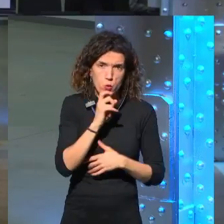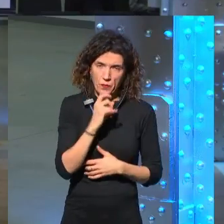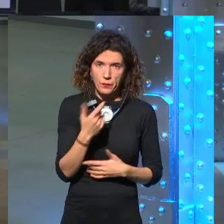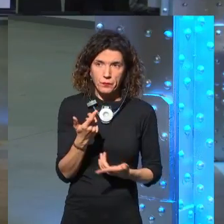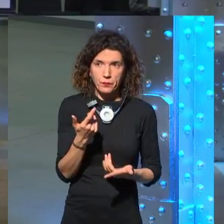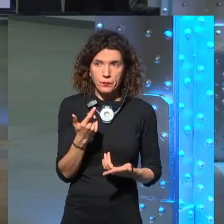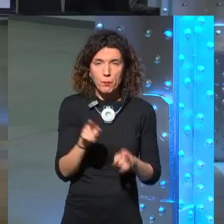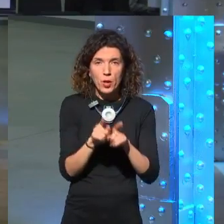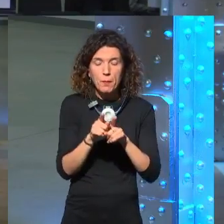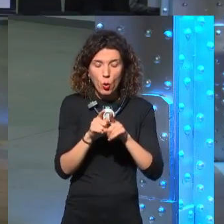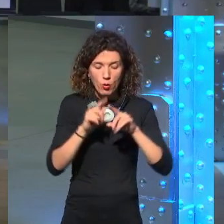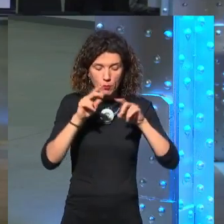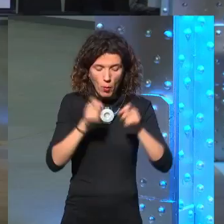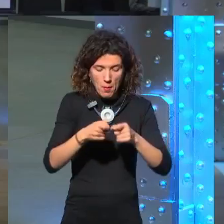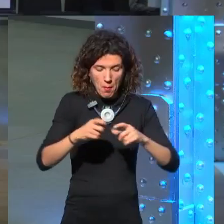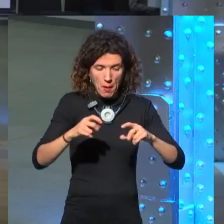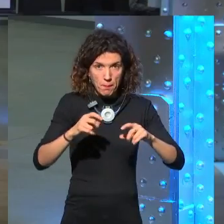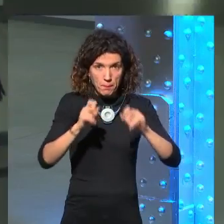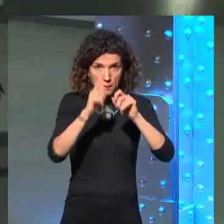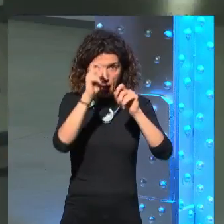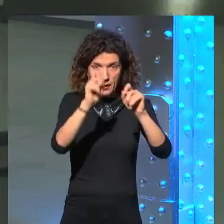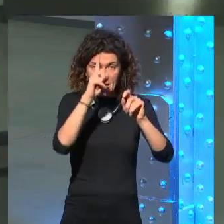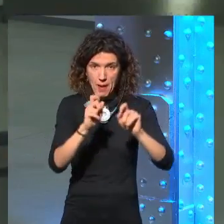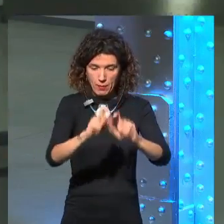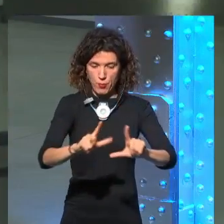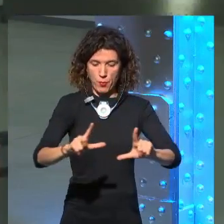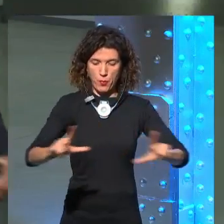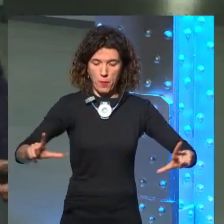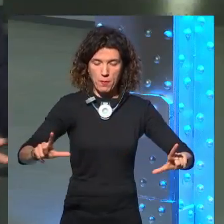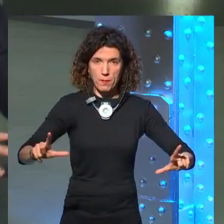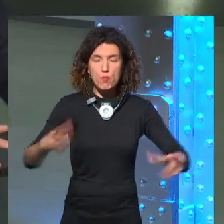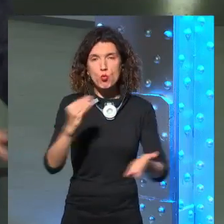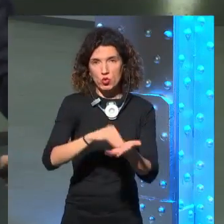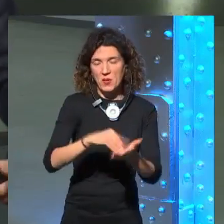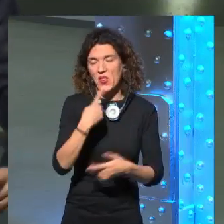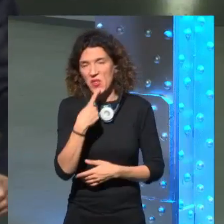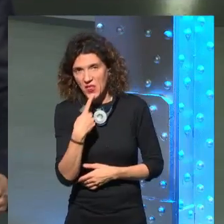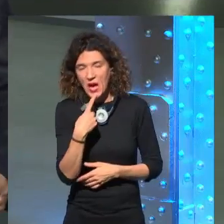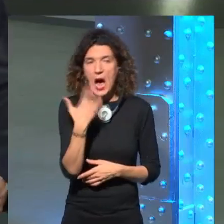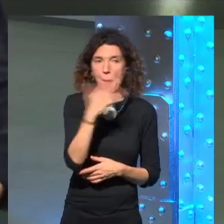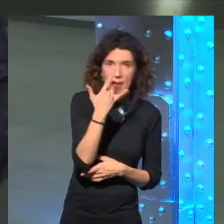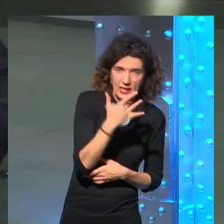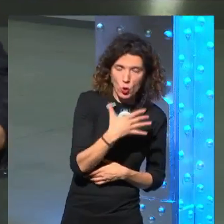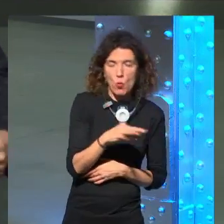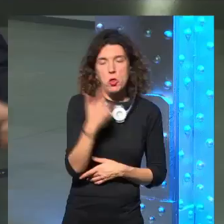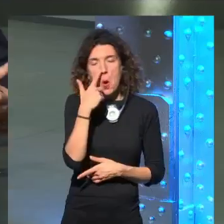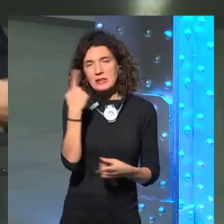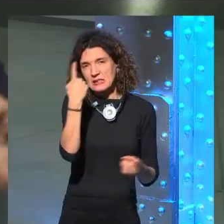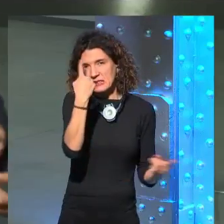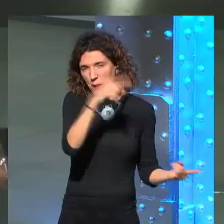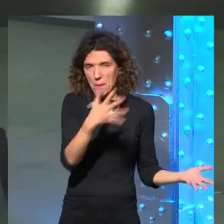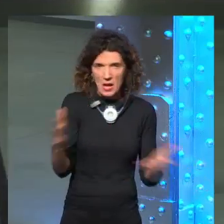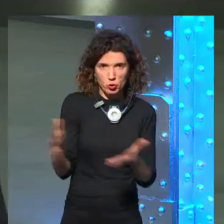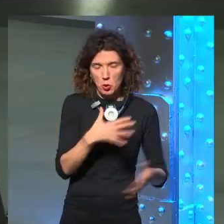simplify. You might think as I zoom in, it's suddenly just going to become yellow. So I know that now I can predict this thing because I got to